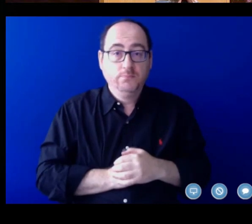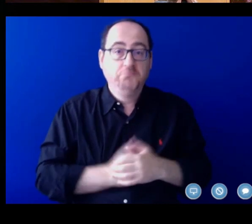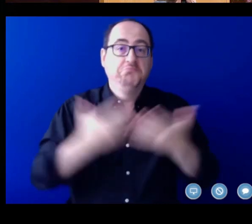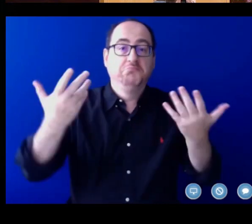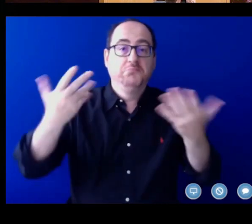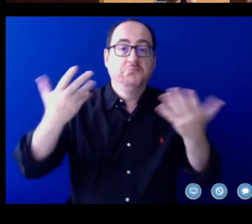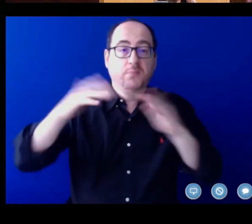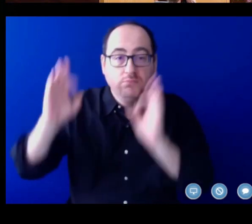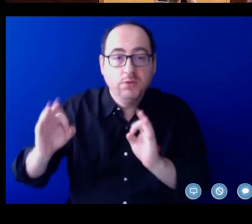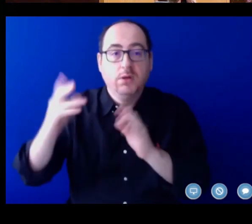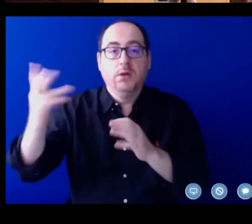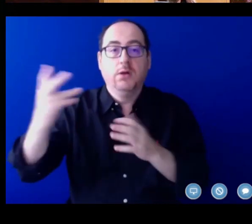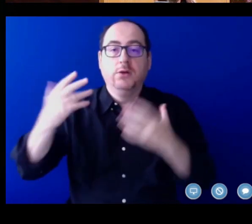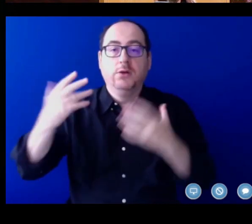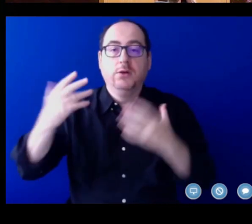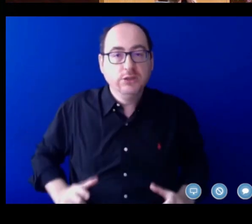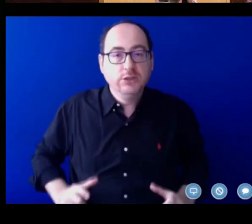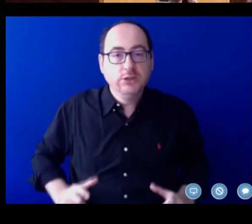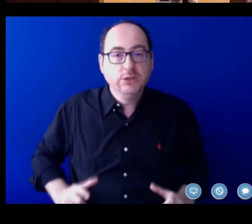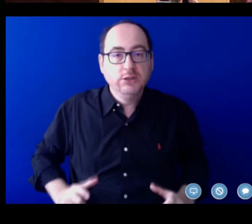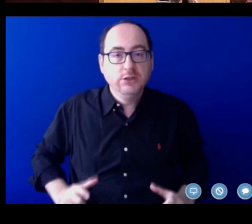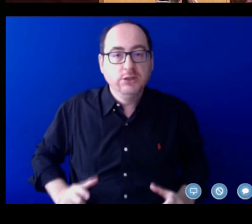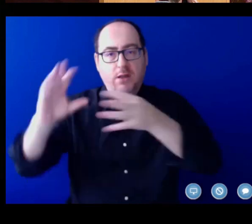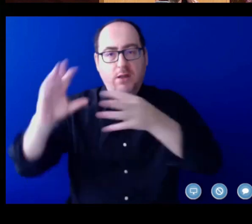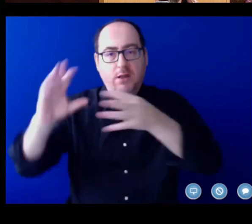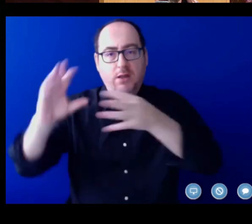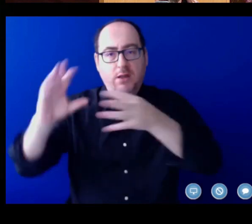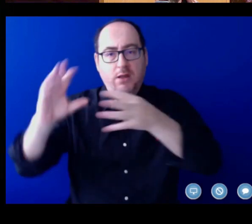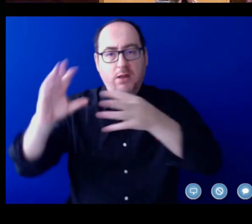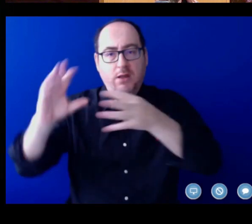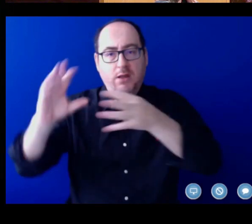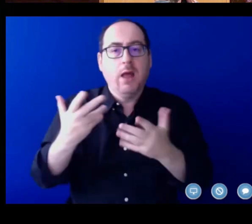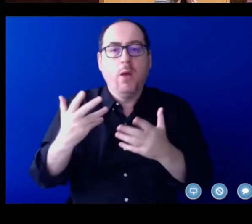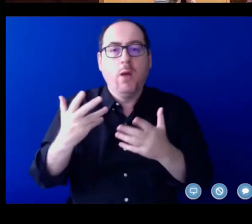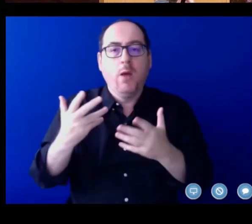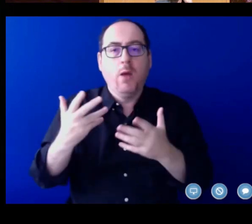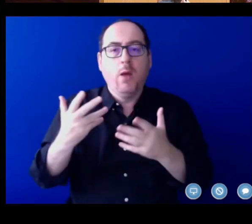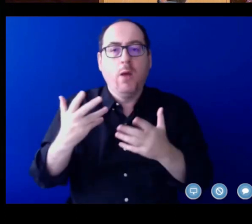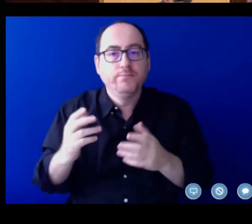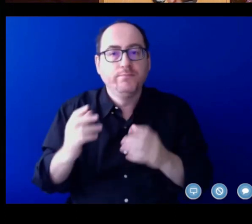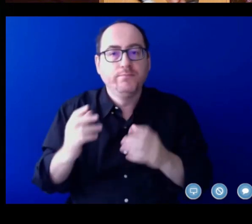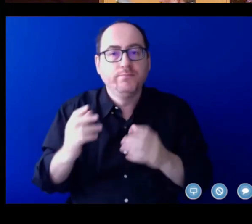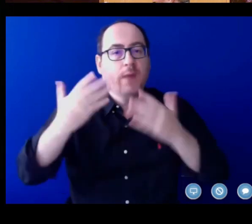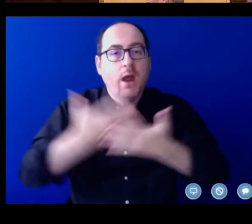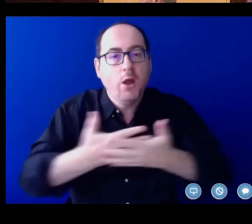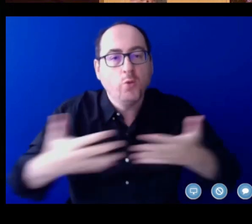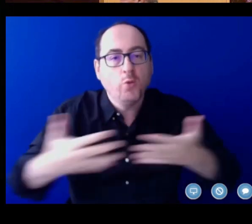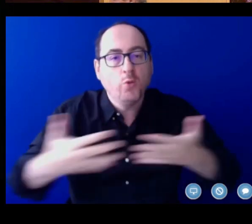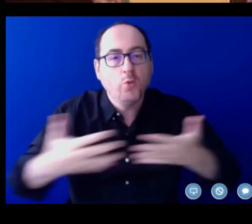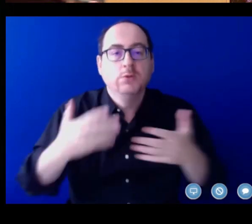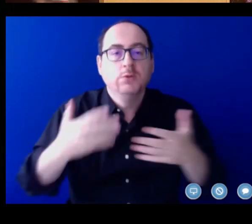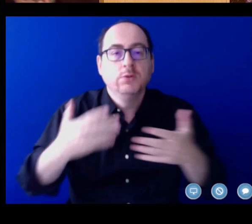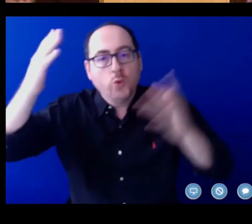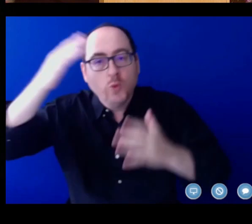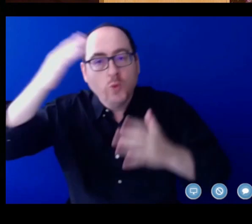close friends that provide us with emotional and practical support. Social bridges are connections that we have to people across some kind